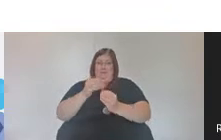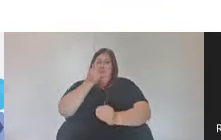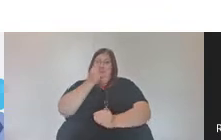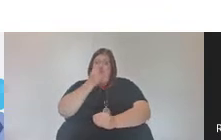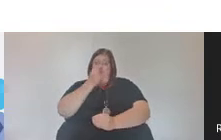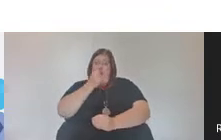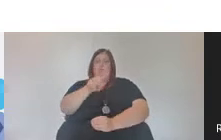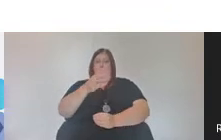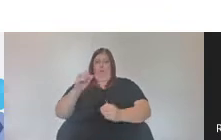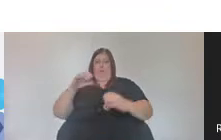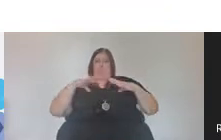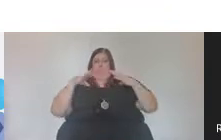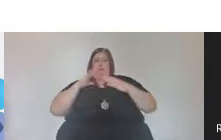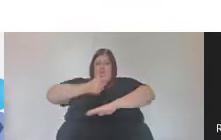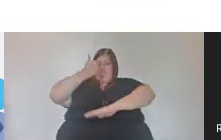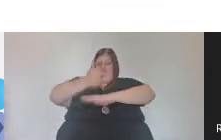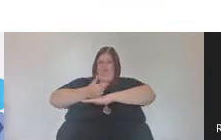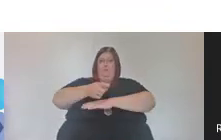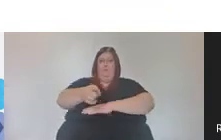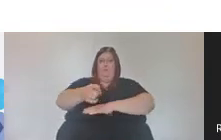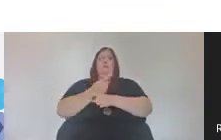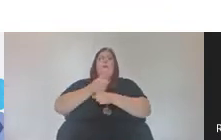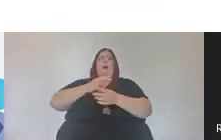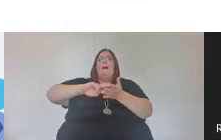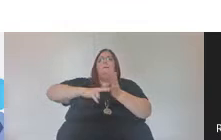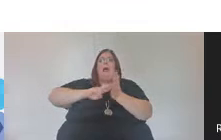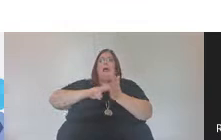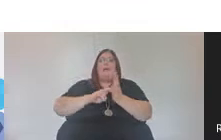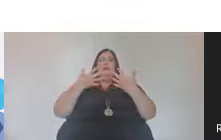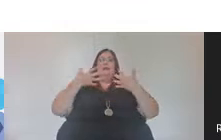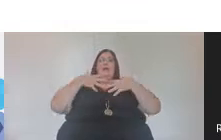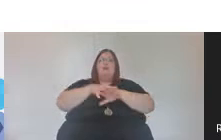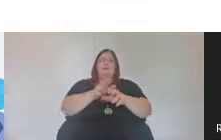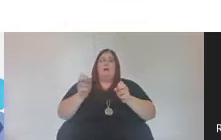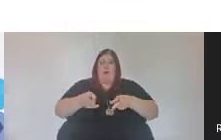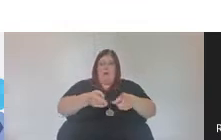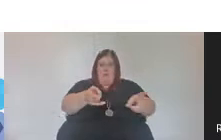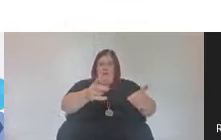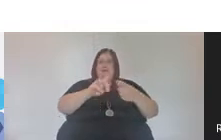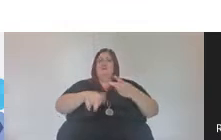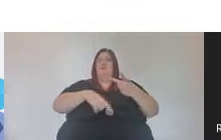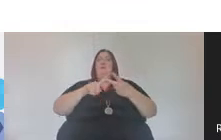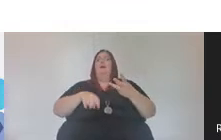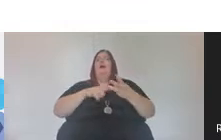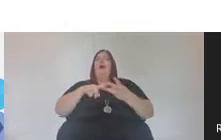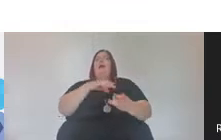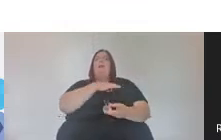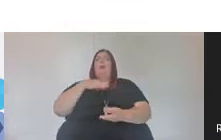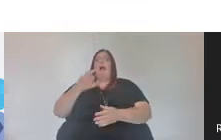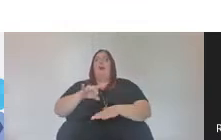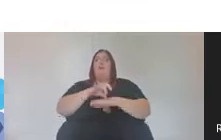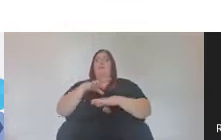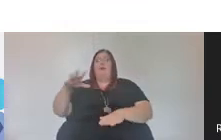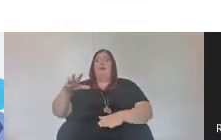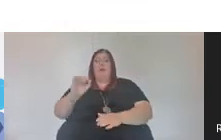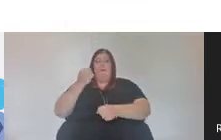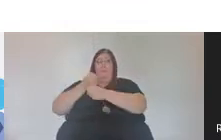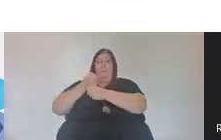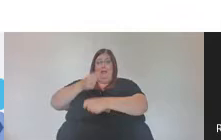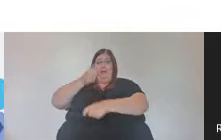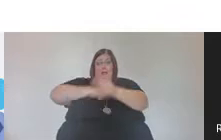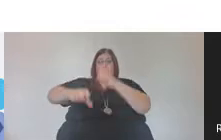preparing to do. Things like place-based planning, integrated pathway design, and clinical and professional and public and